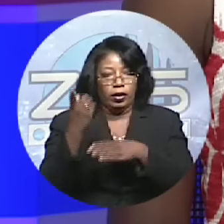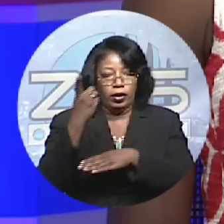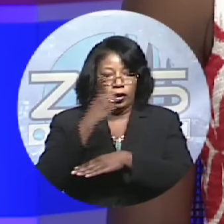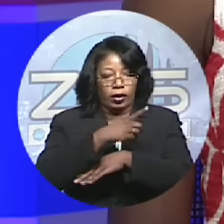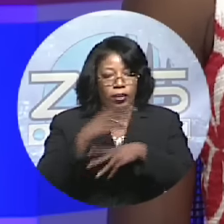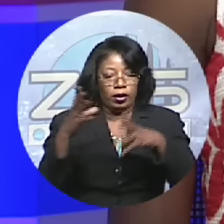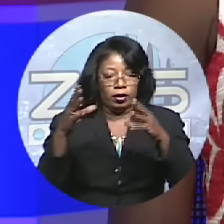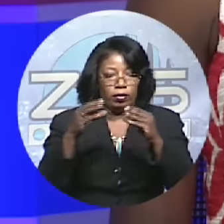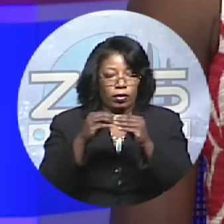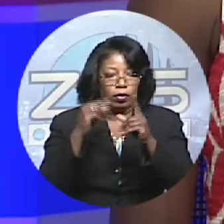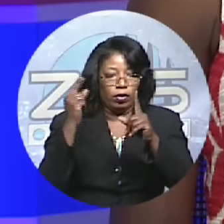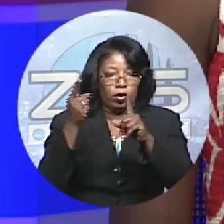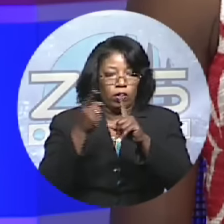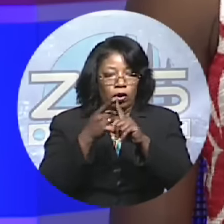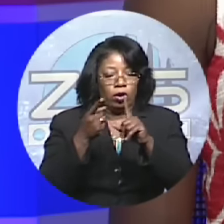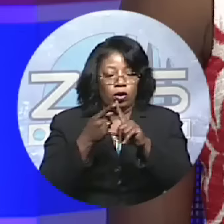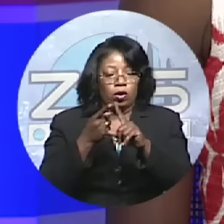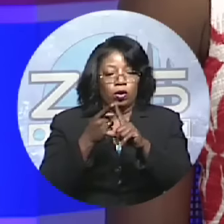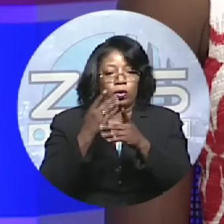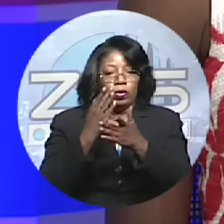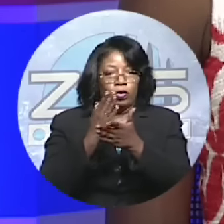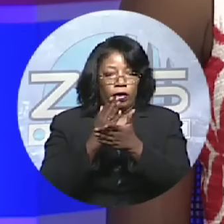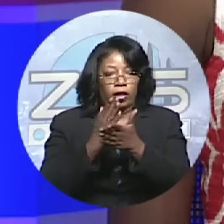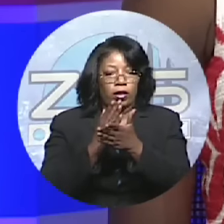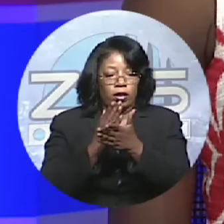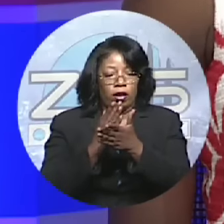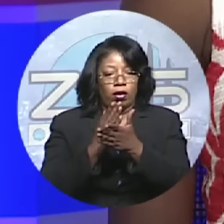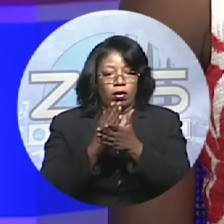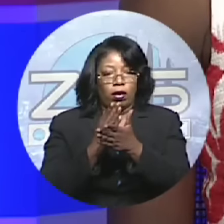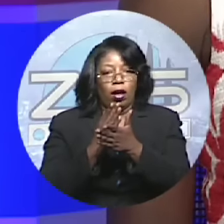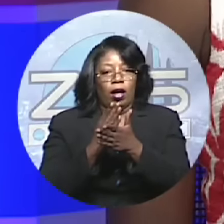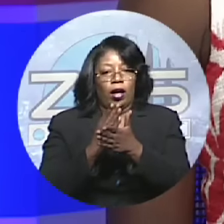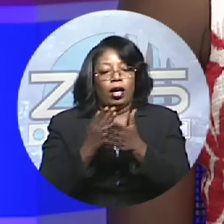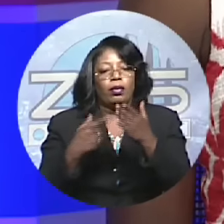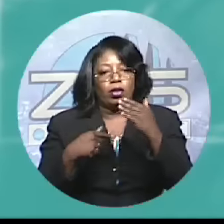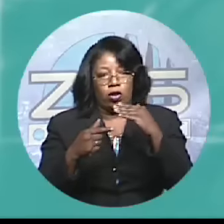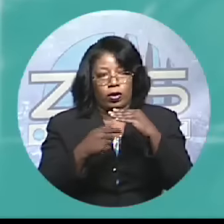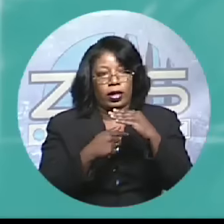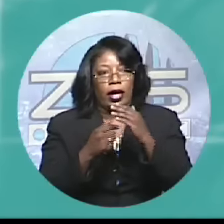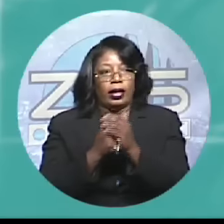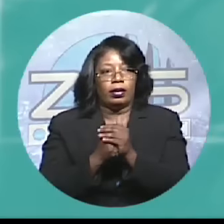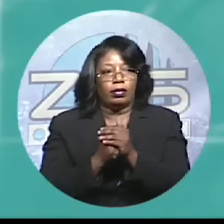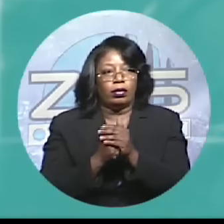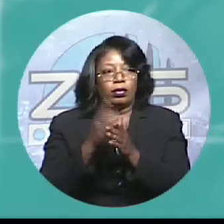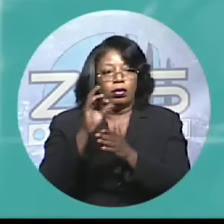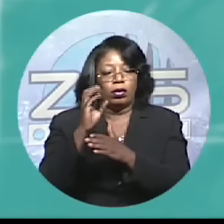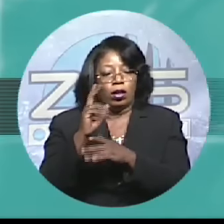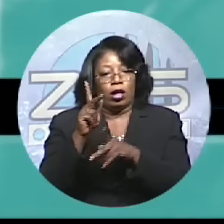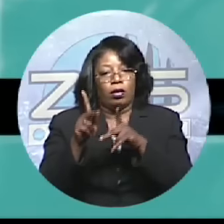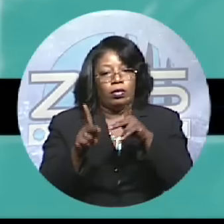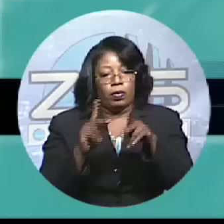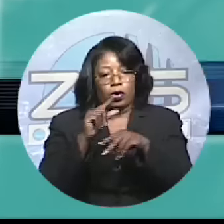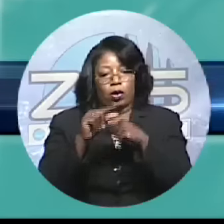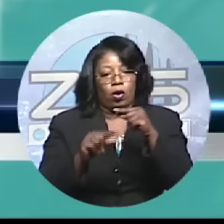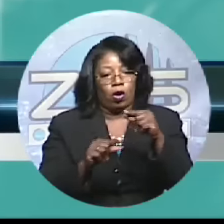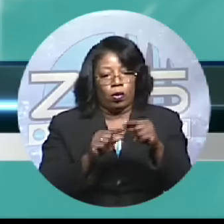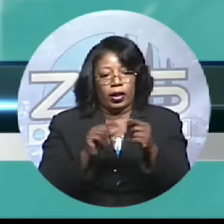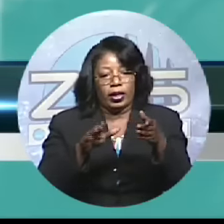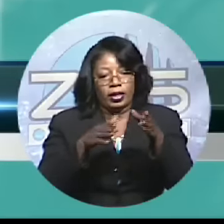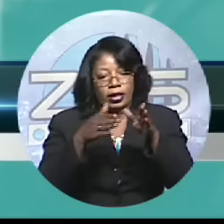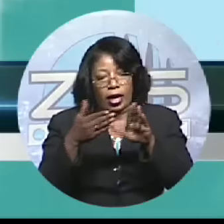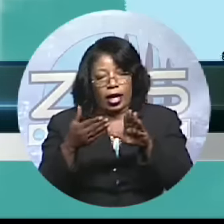with their goal of preventing suicides. Carla Palmer was there. Over 800,000 people globally die of